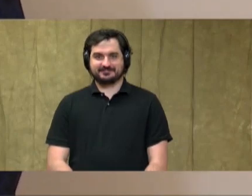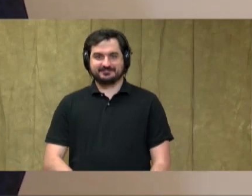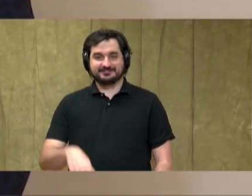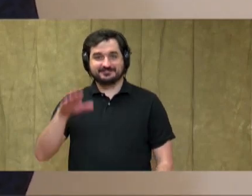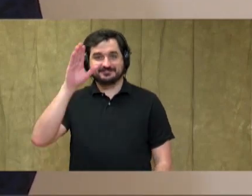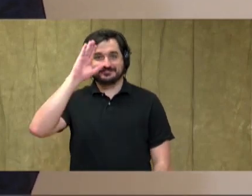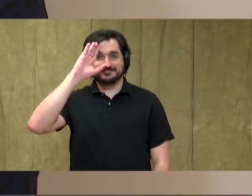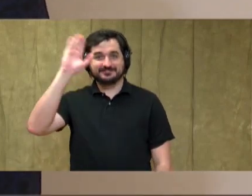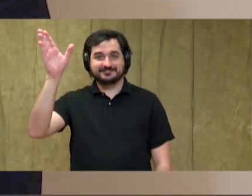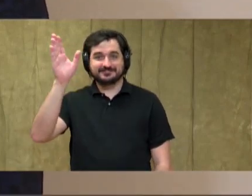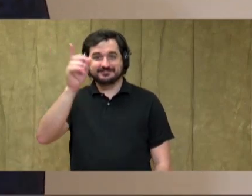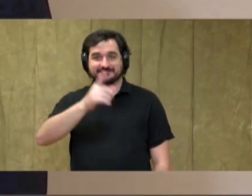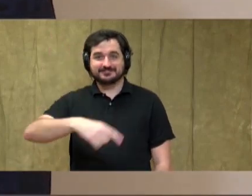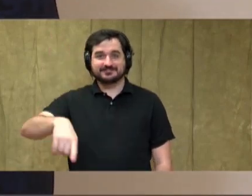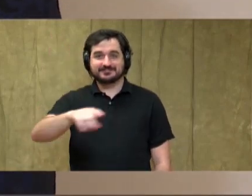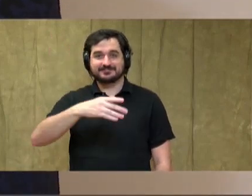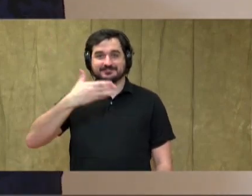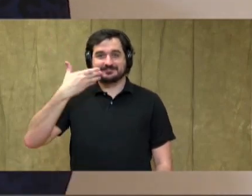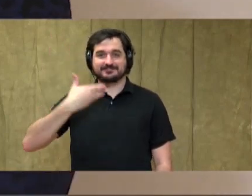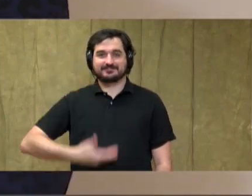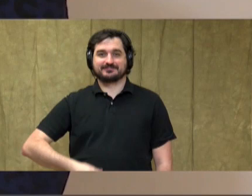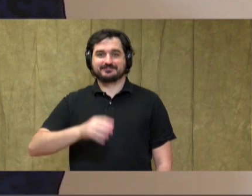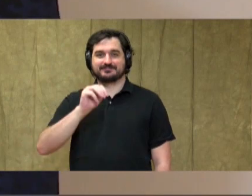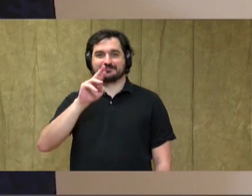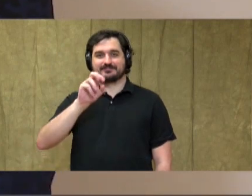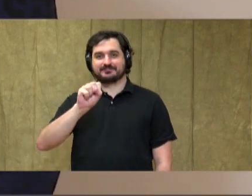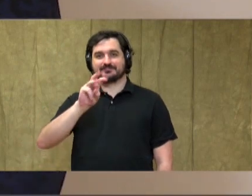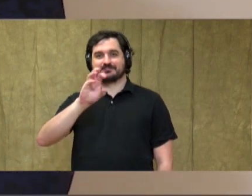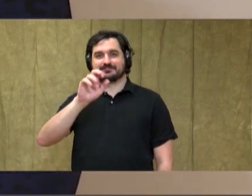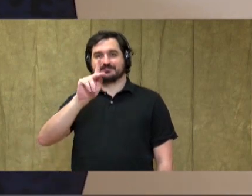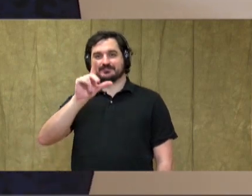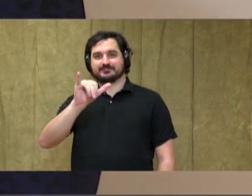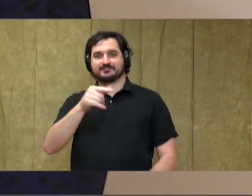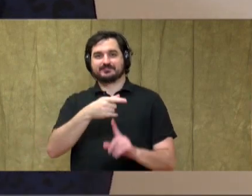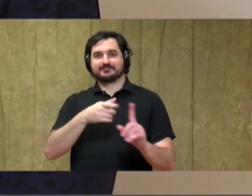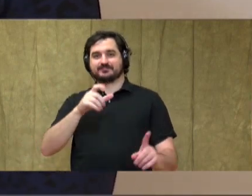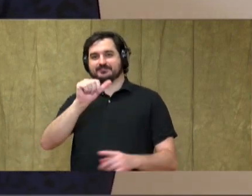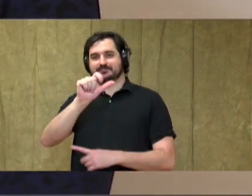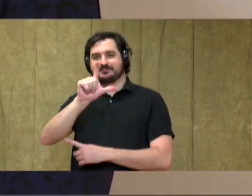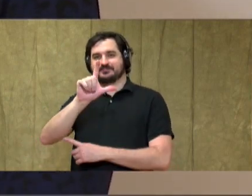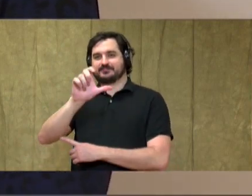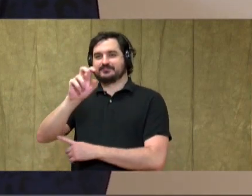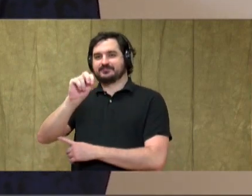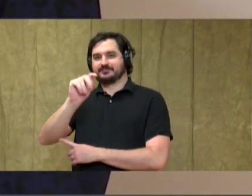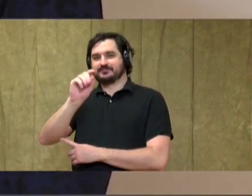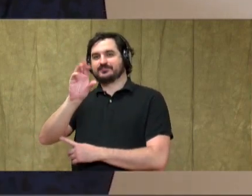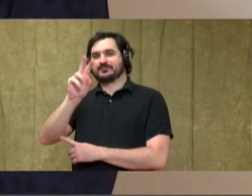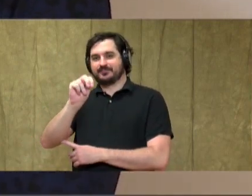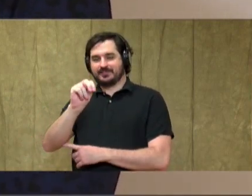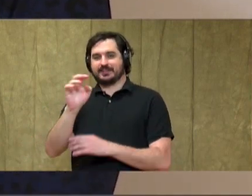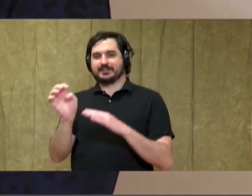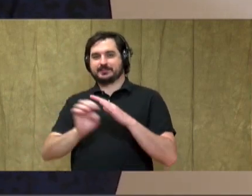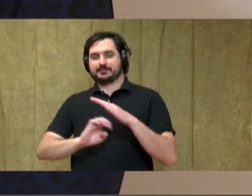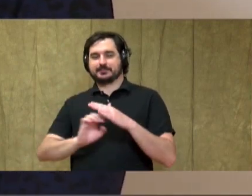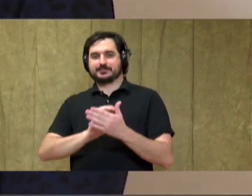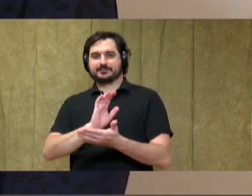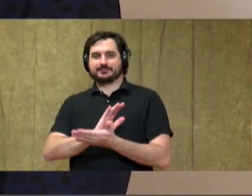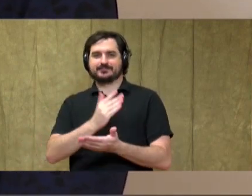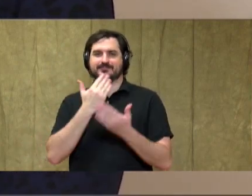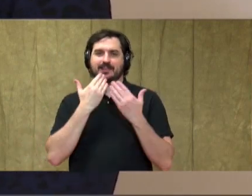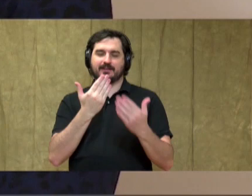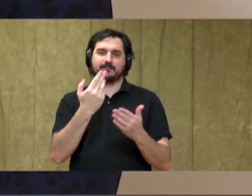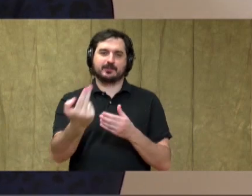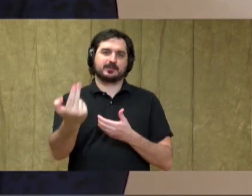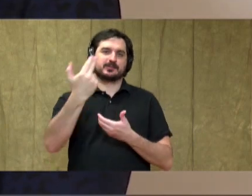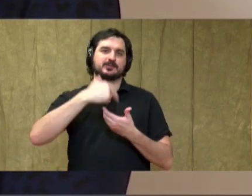Hey guys, my name is Miss Winkley from Allentown Elementary. Thank you so much for joining me today. We are going to have